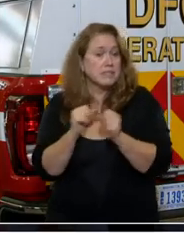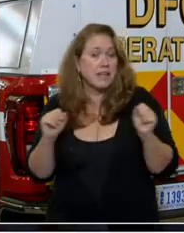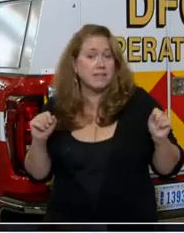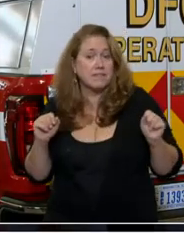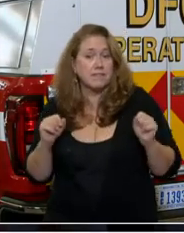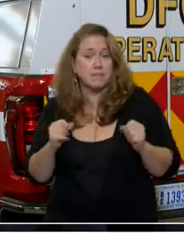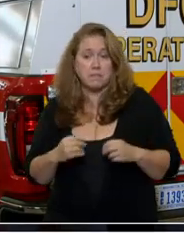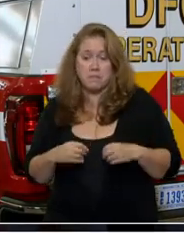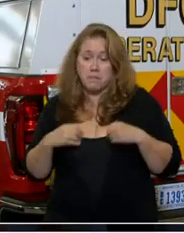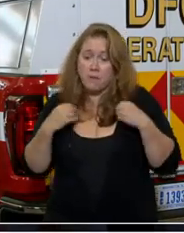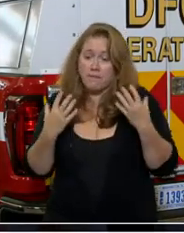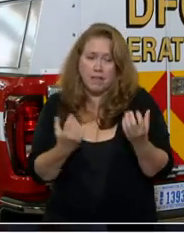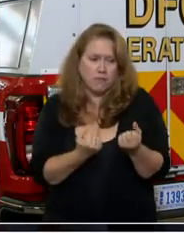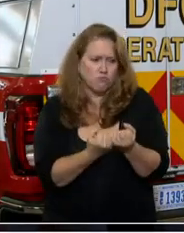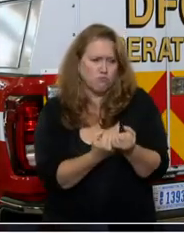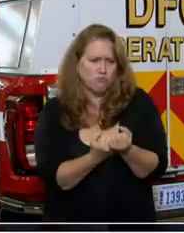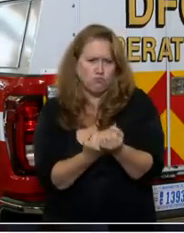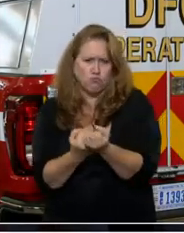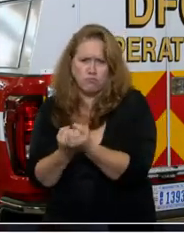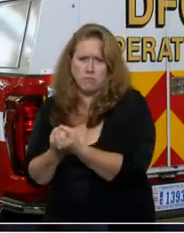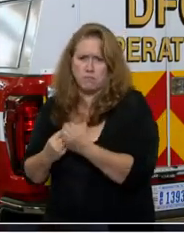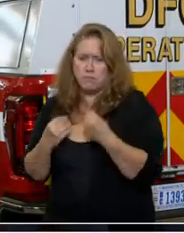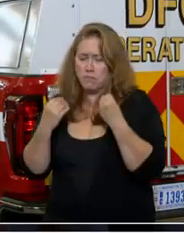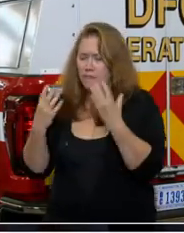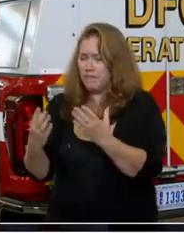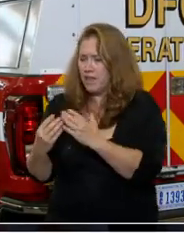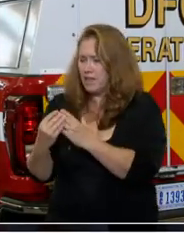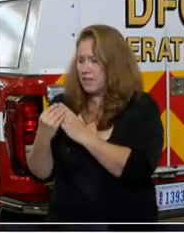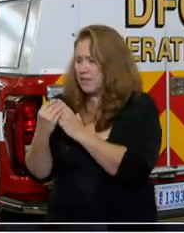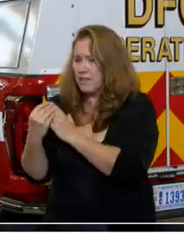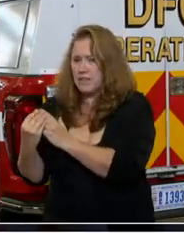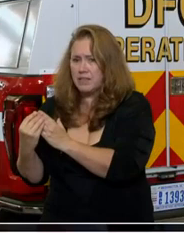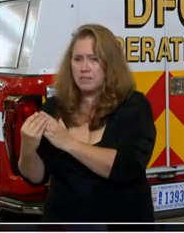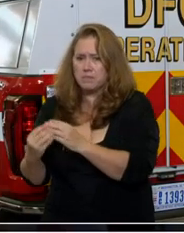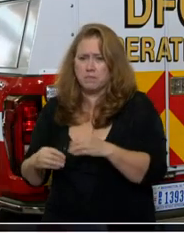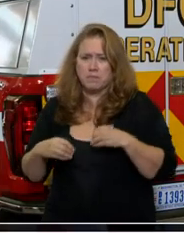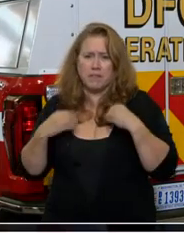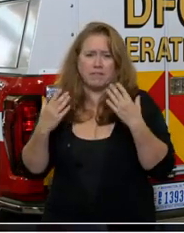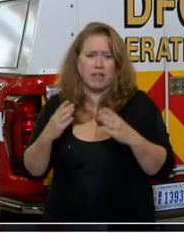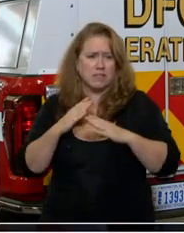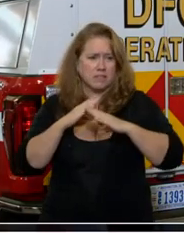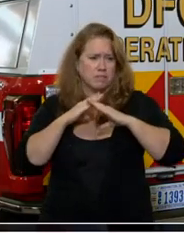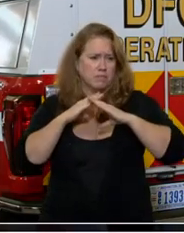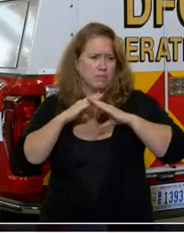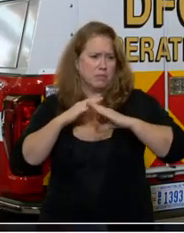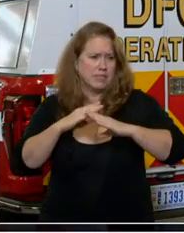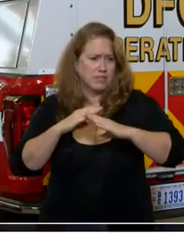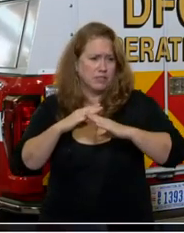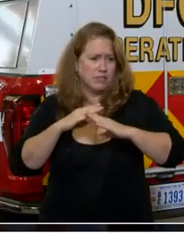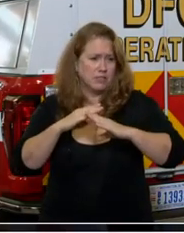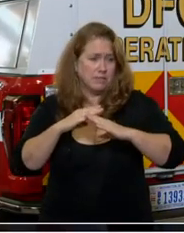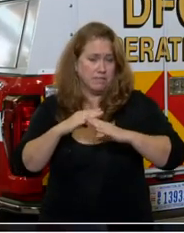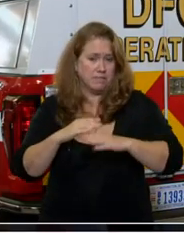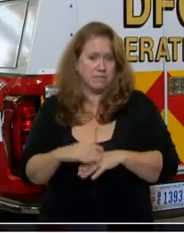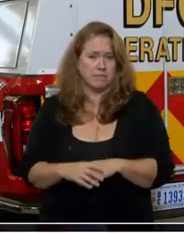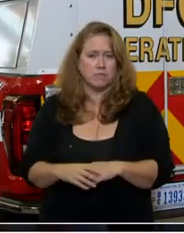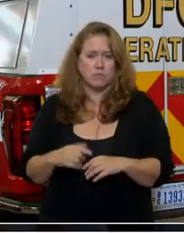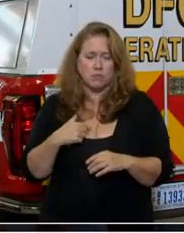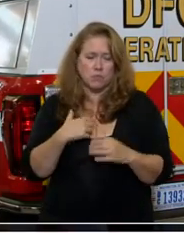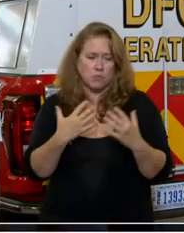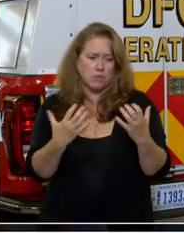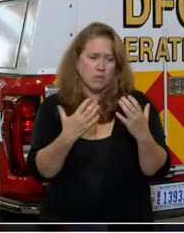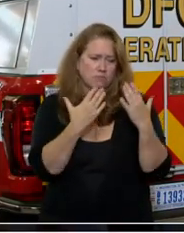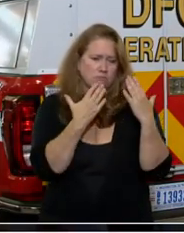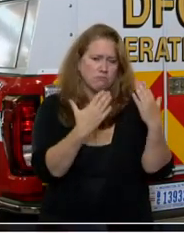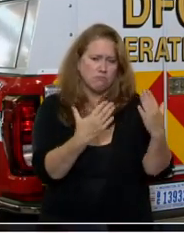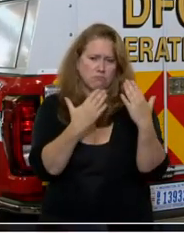We are so grateful as a city to each one of you every day for your remarkable service to the district and